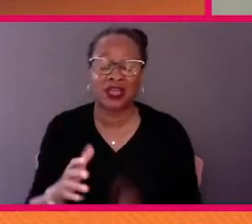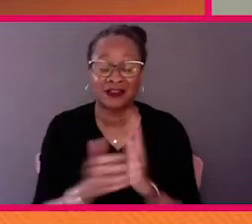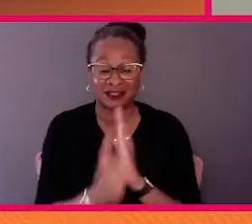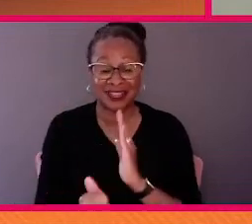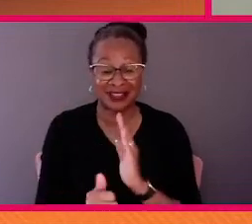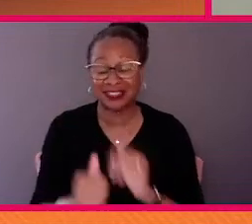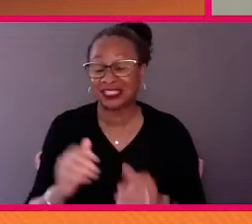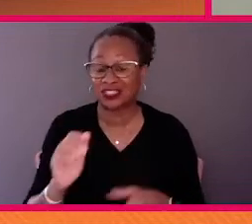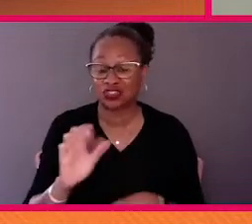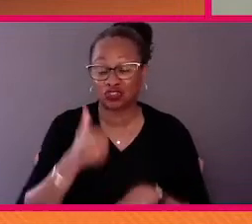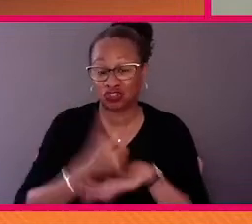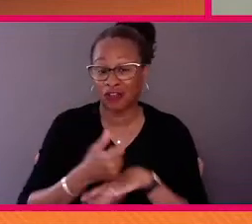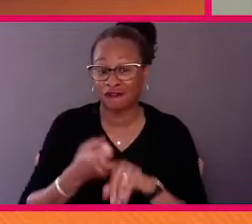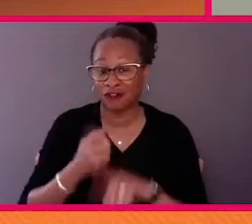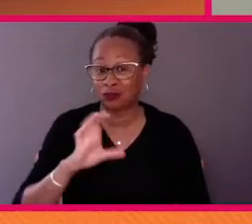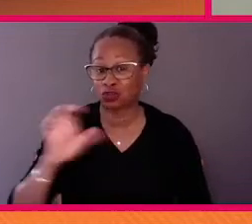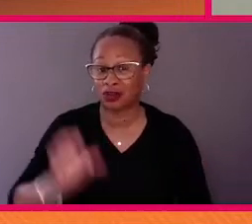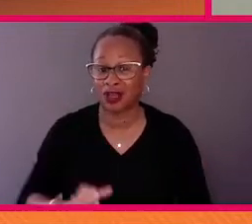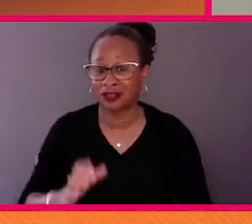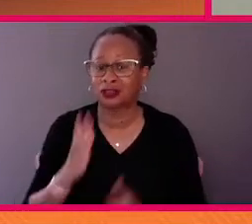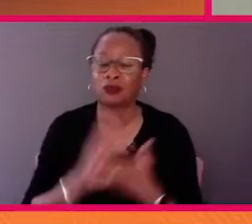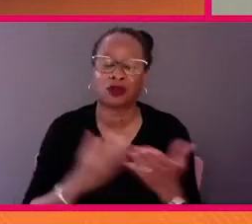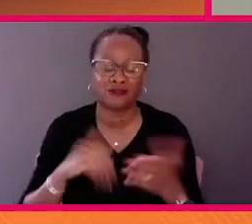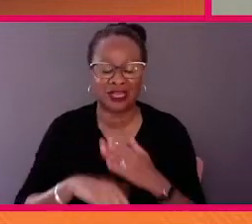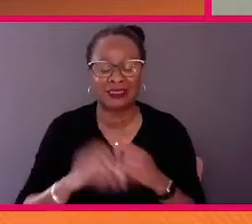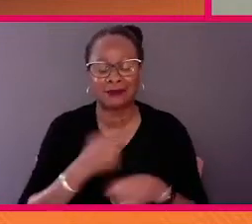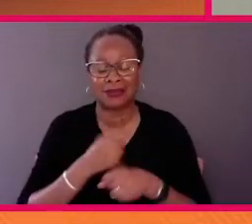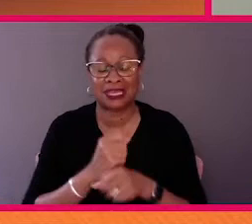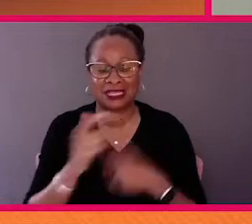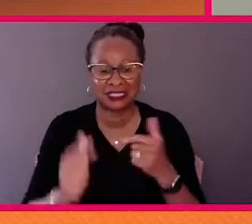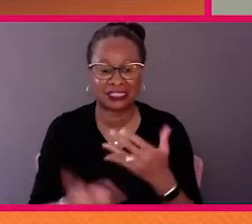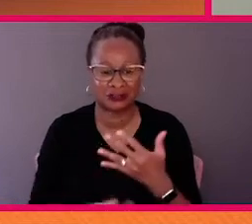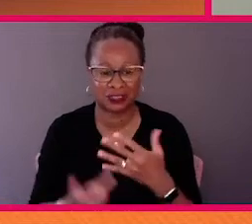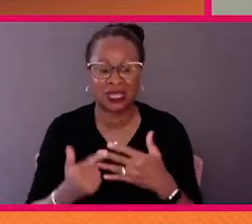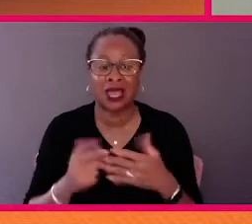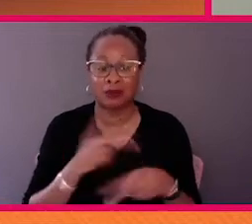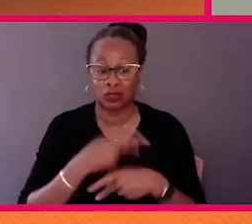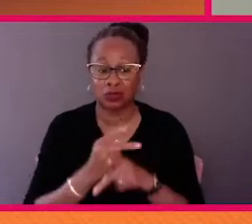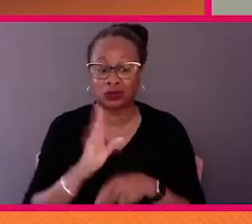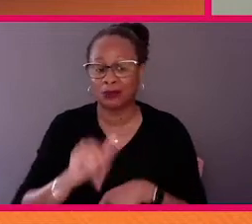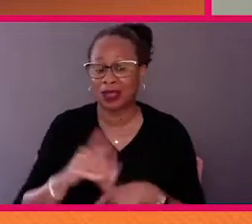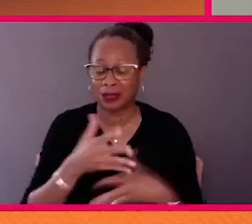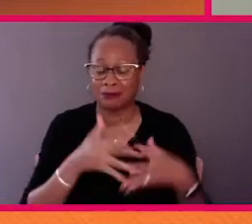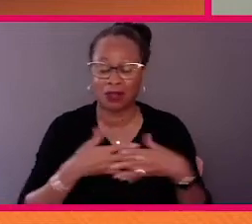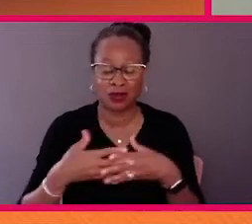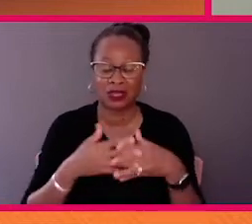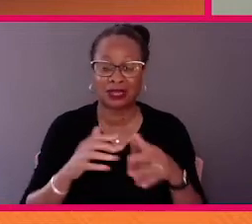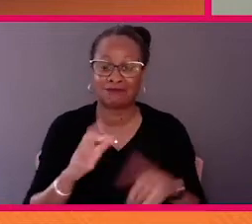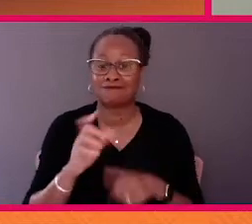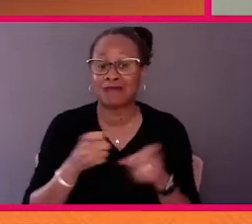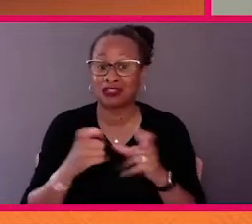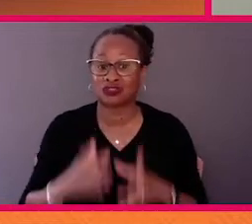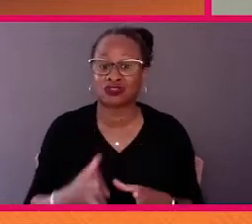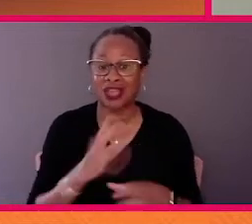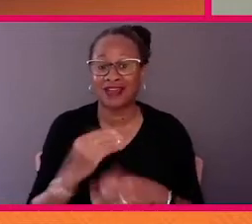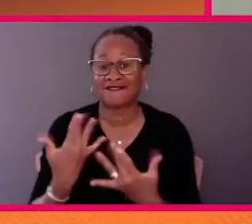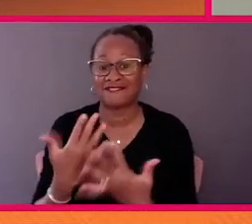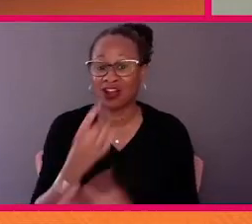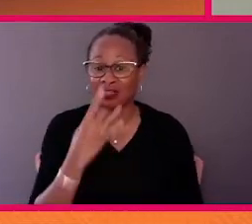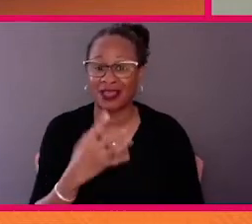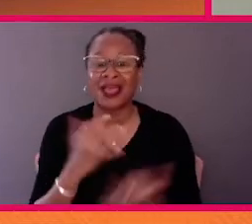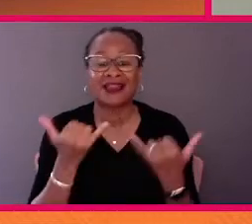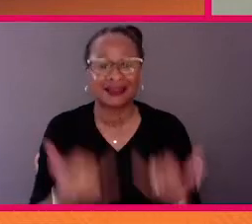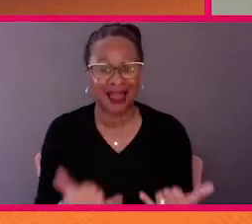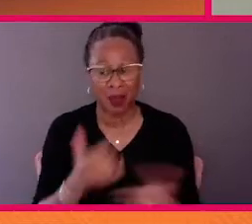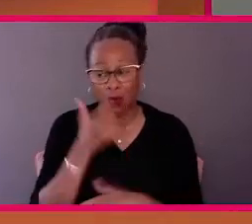is part of this year's In the Making series, produced by American Masters and Firelight. So let's now watch a clip from Cambodian